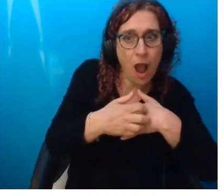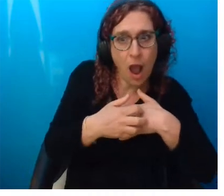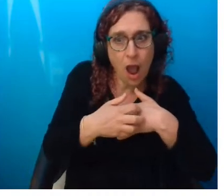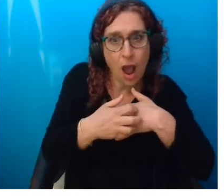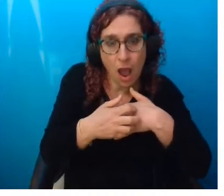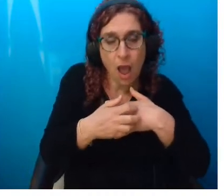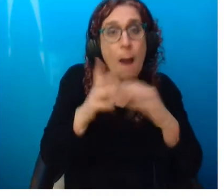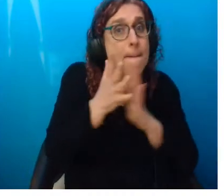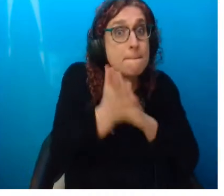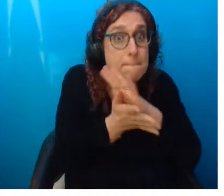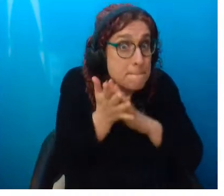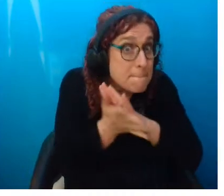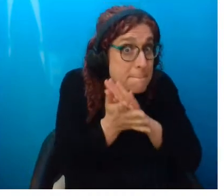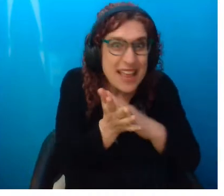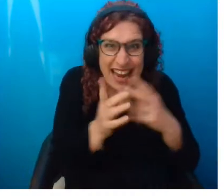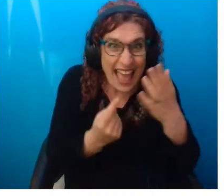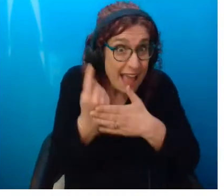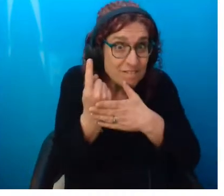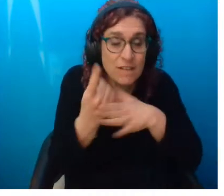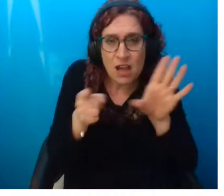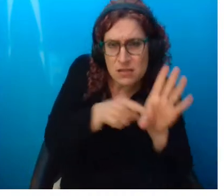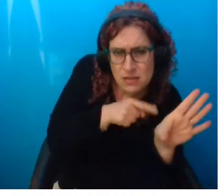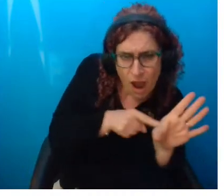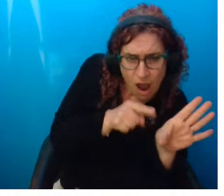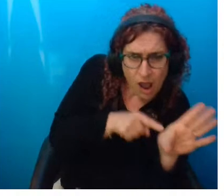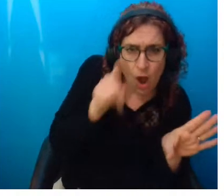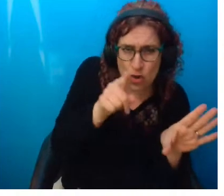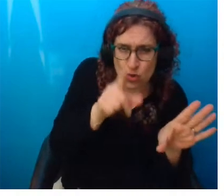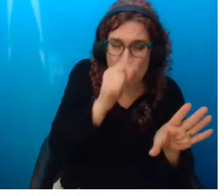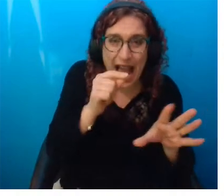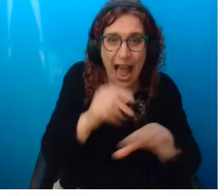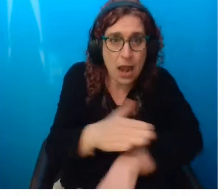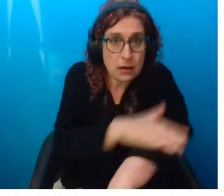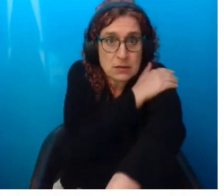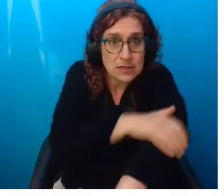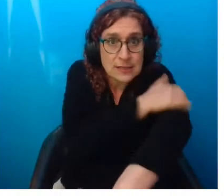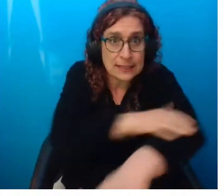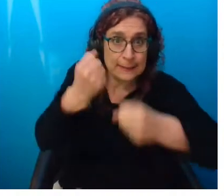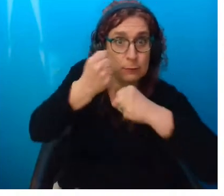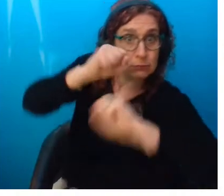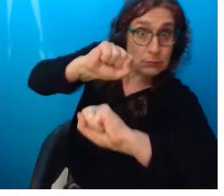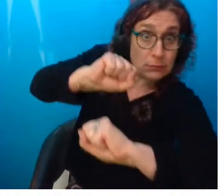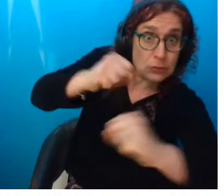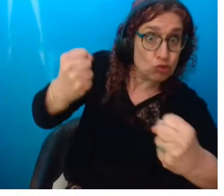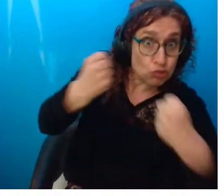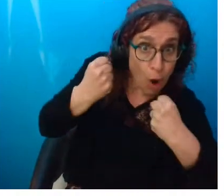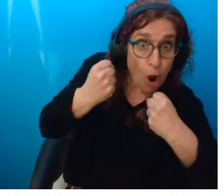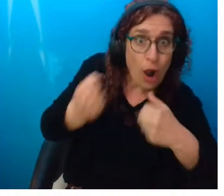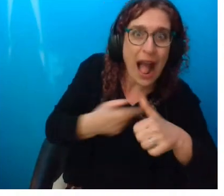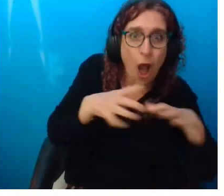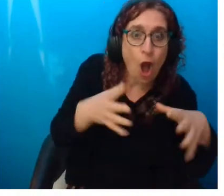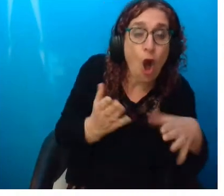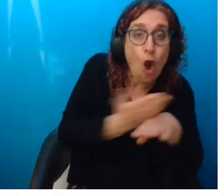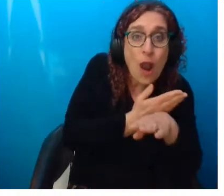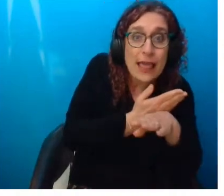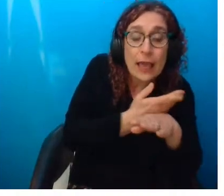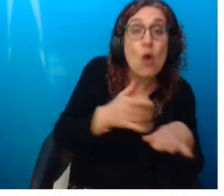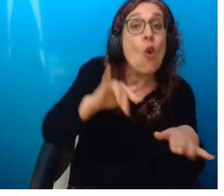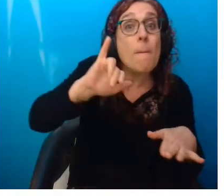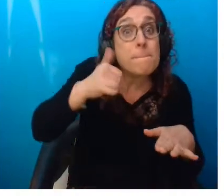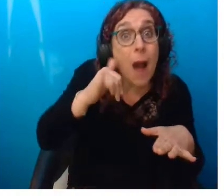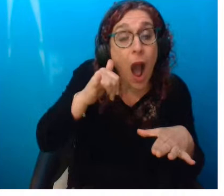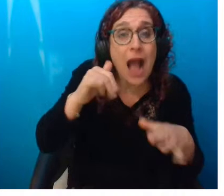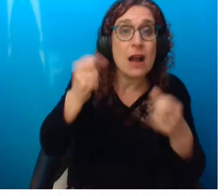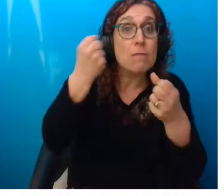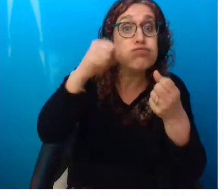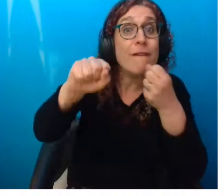skin barrier with effective management of eczema, that you may reduce the subsequent development of asthma